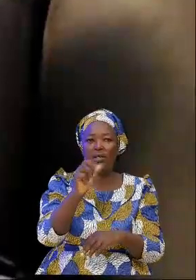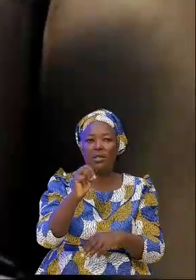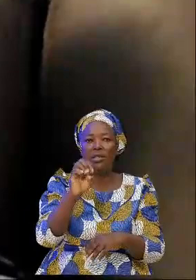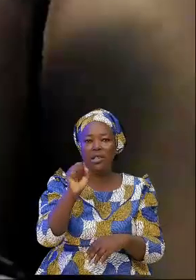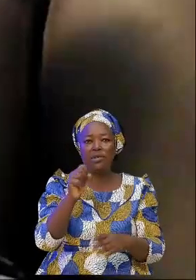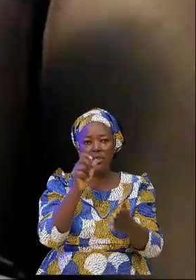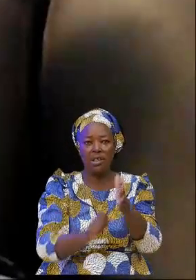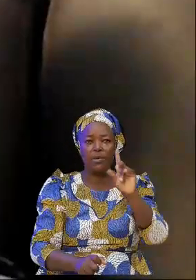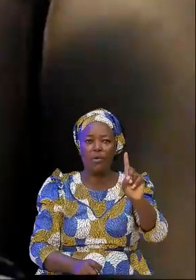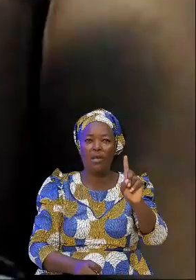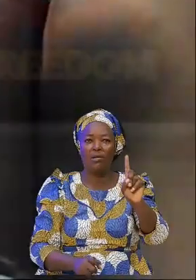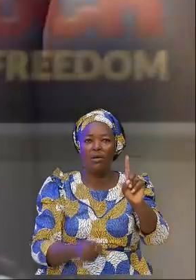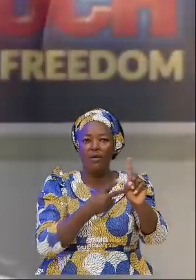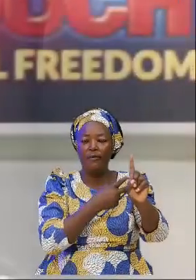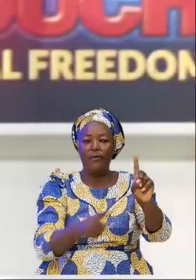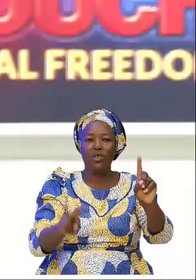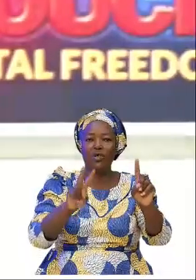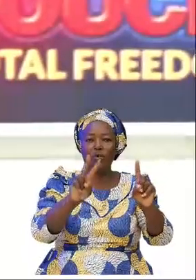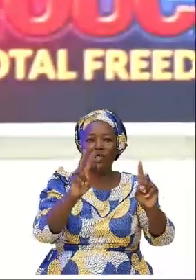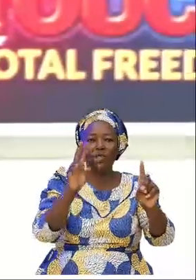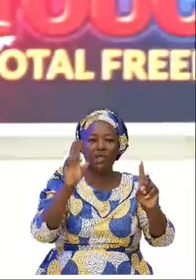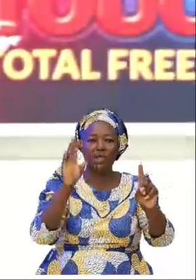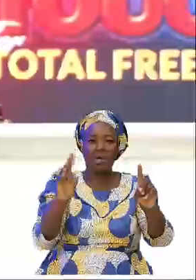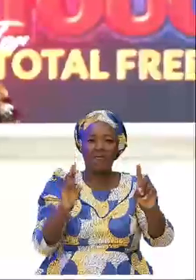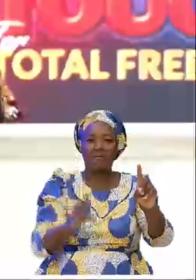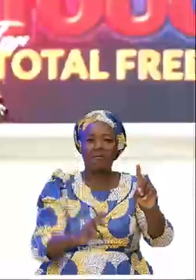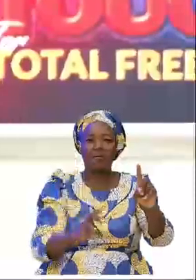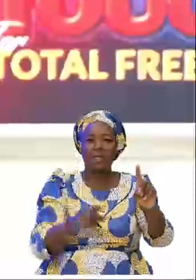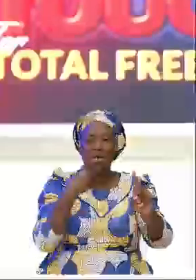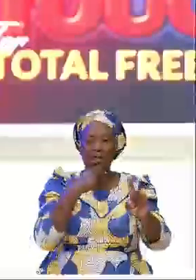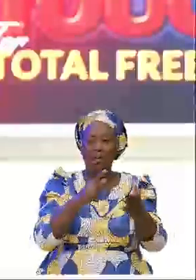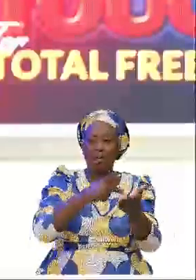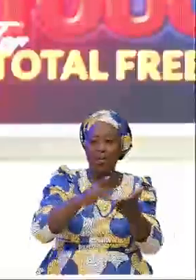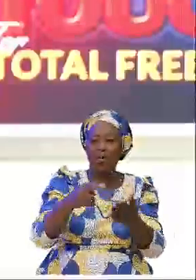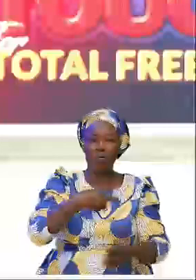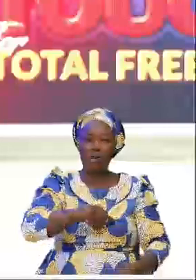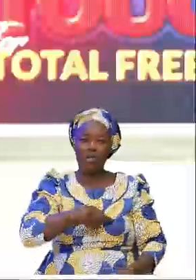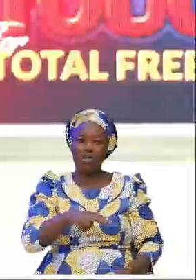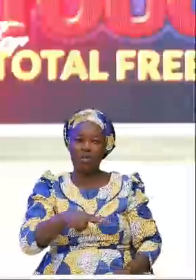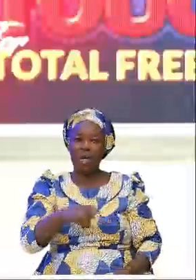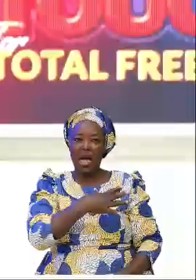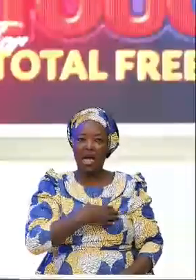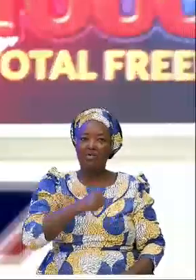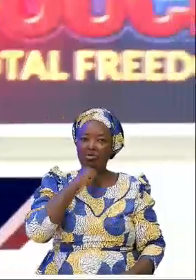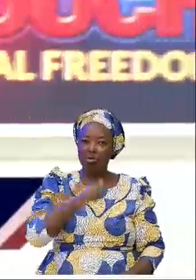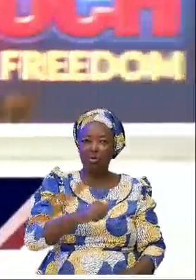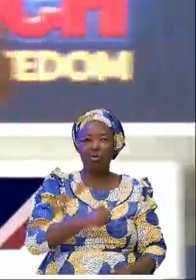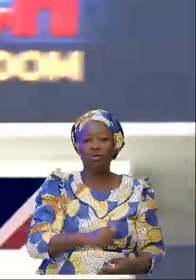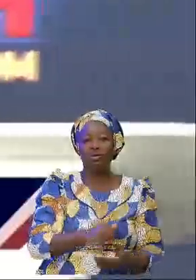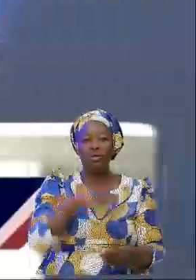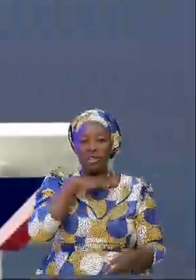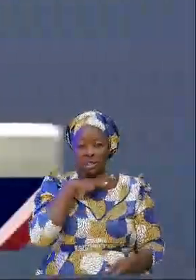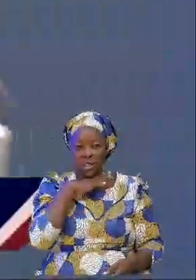those things coming from the world. In James chapter 1, verse 27, it says,